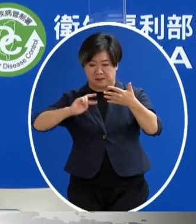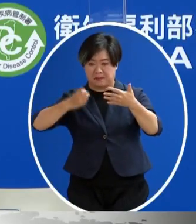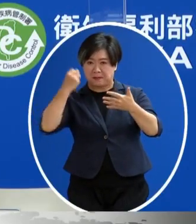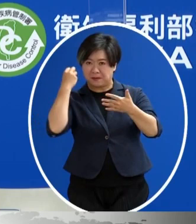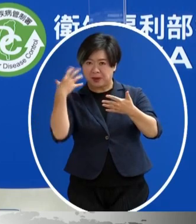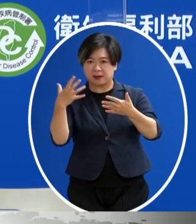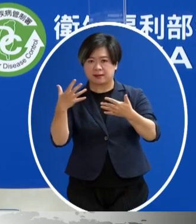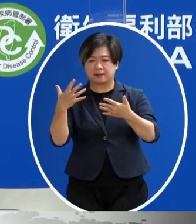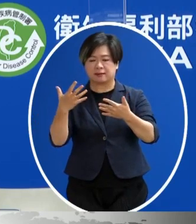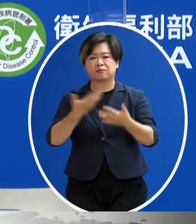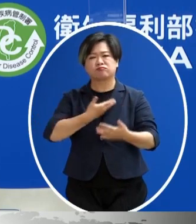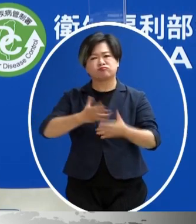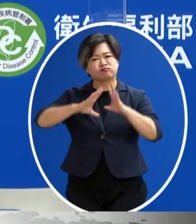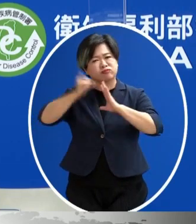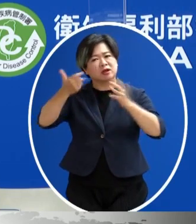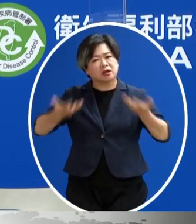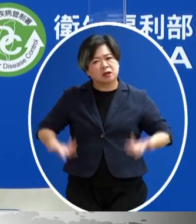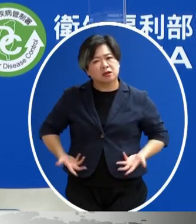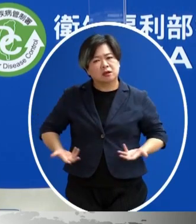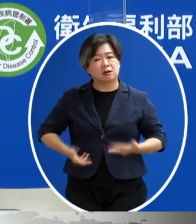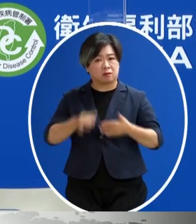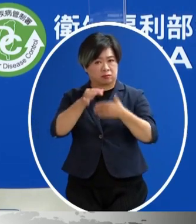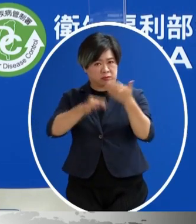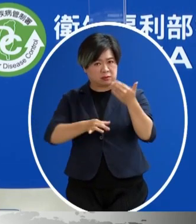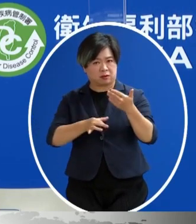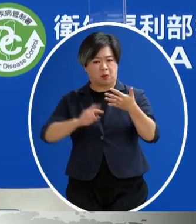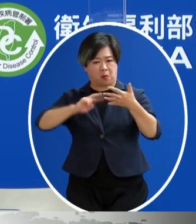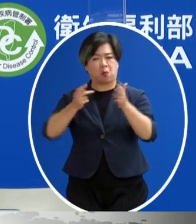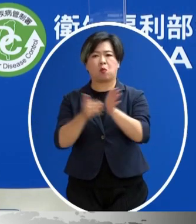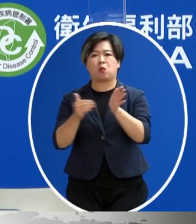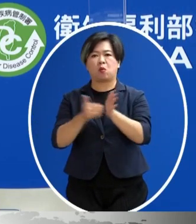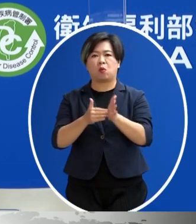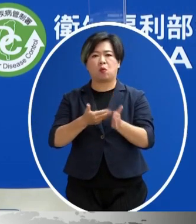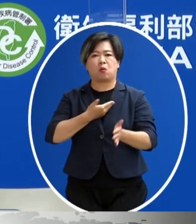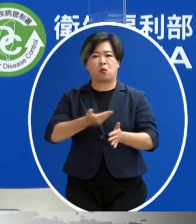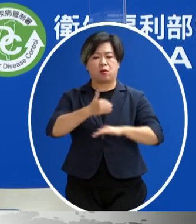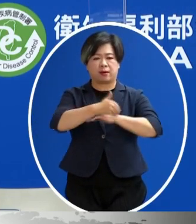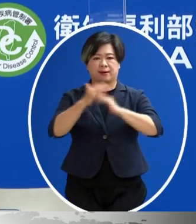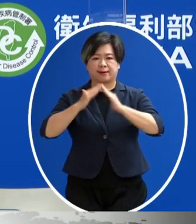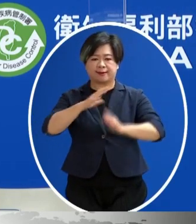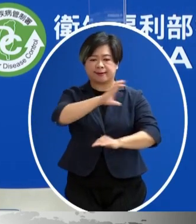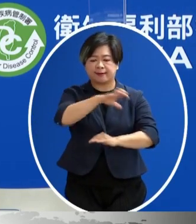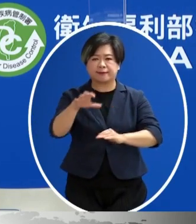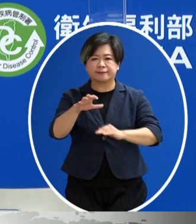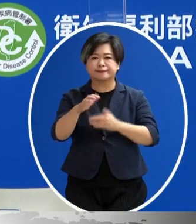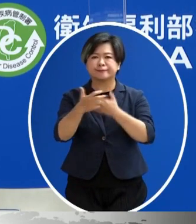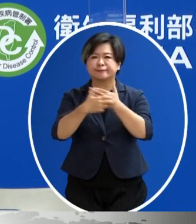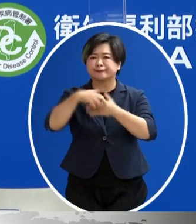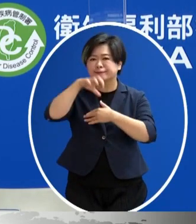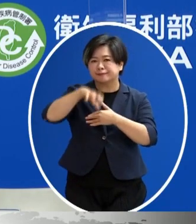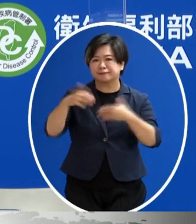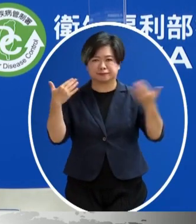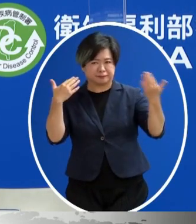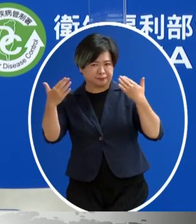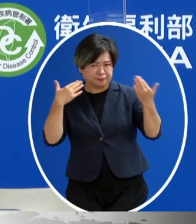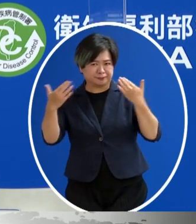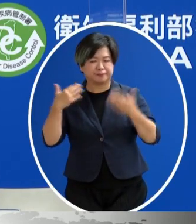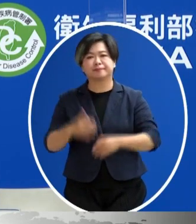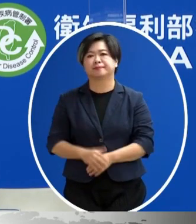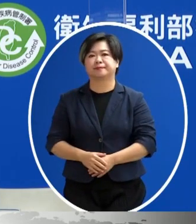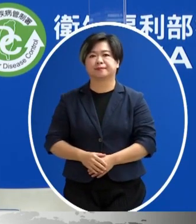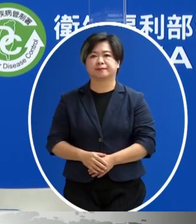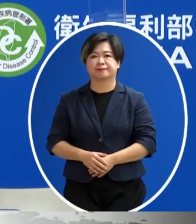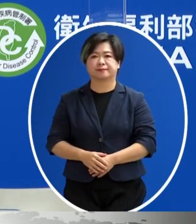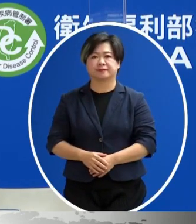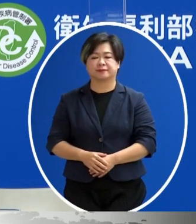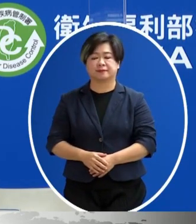We've taken our newly revised standards for discontinuing isolation and communicated them clearly to the health units of local governments. We've also